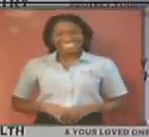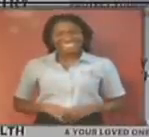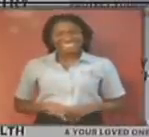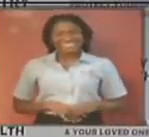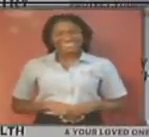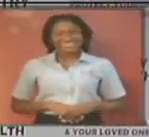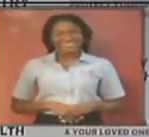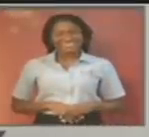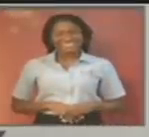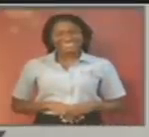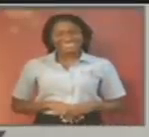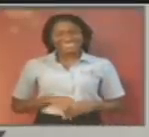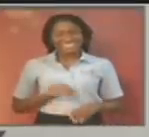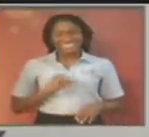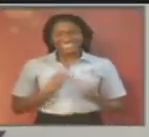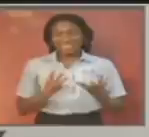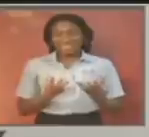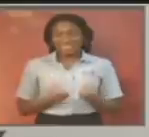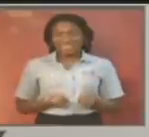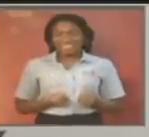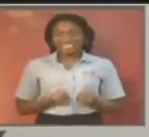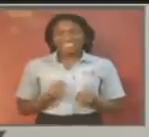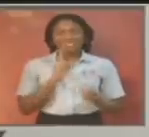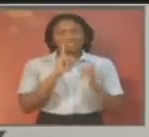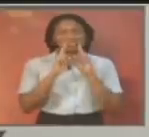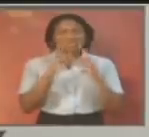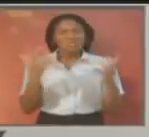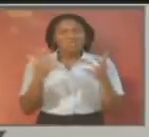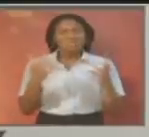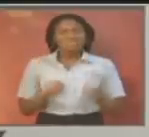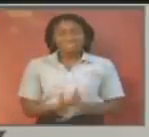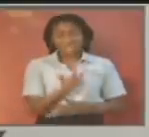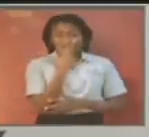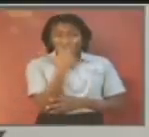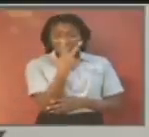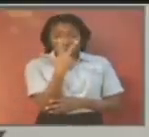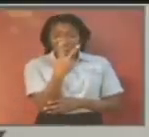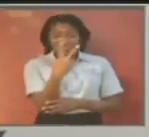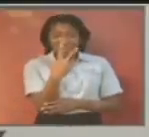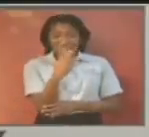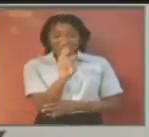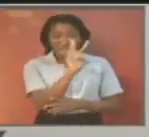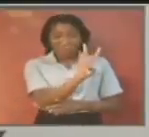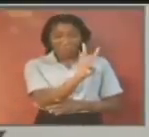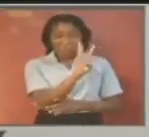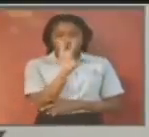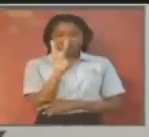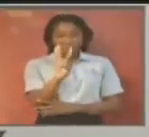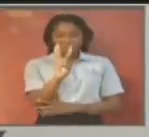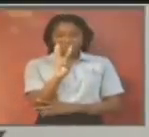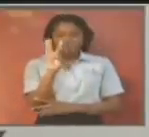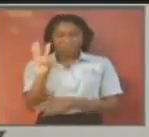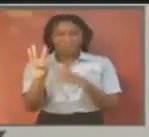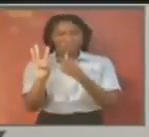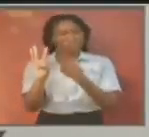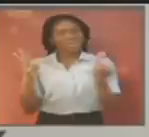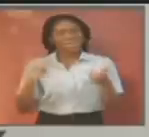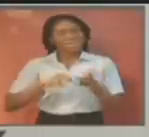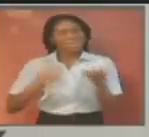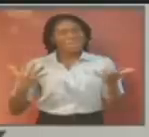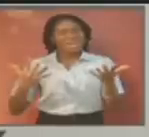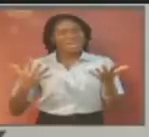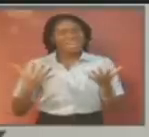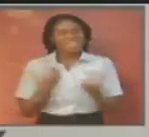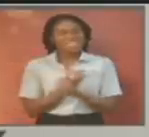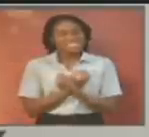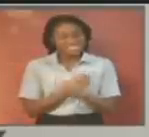you know, I have to throw in the 3 W's. I think it's so important. I want to remind everybody, be safe,